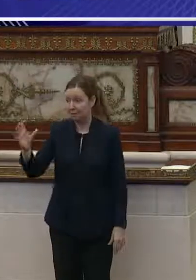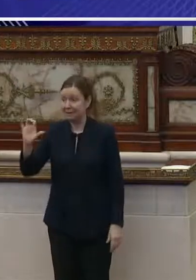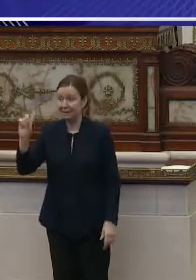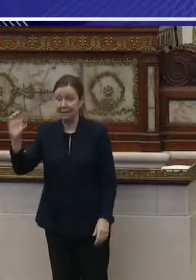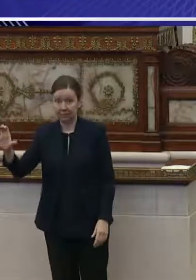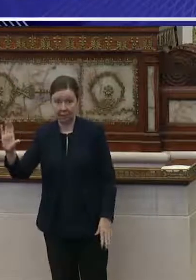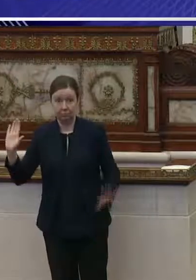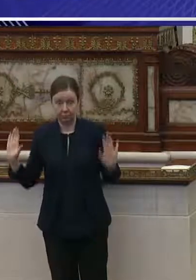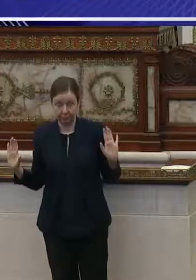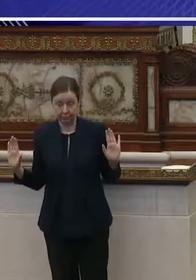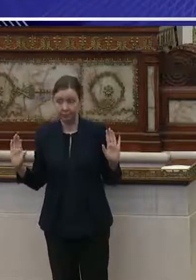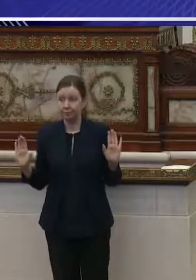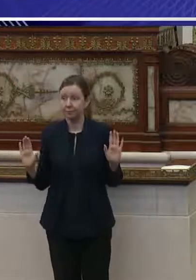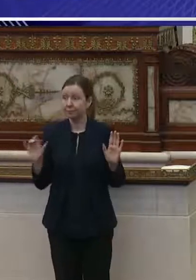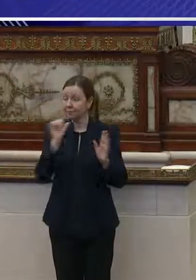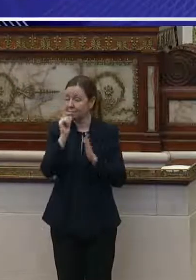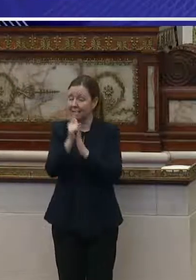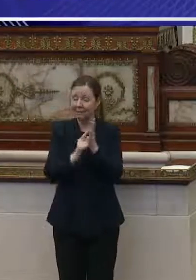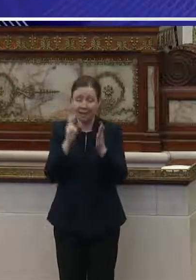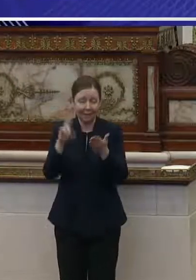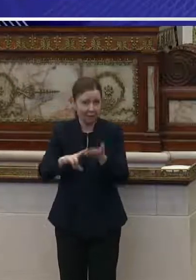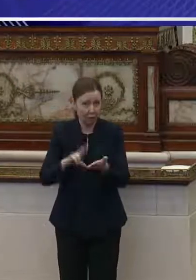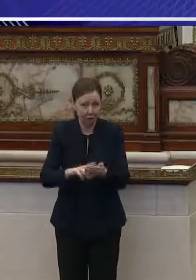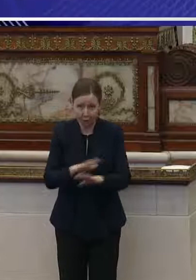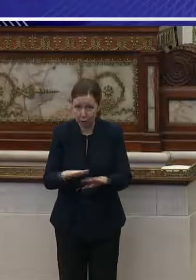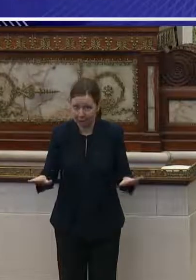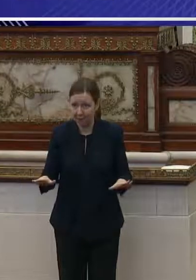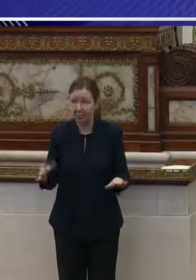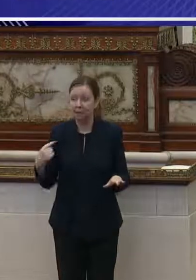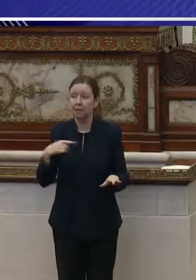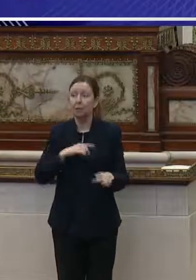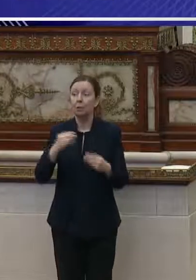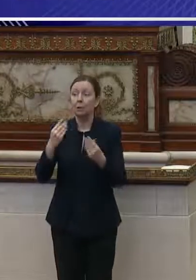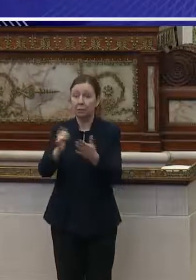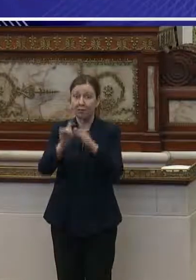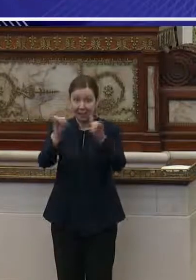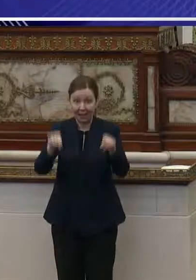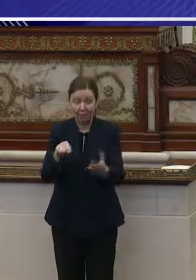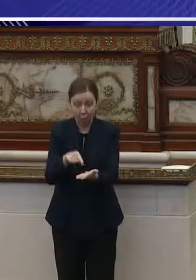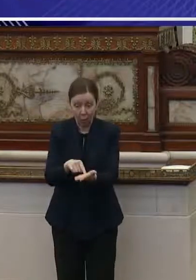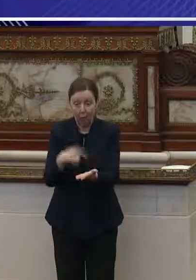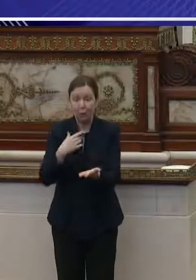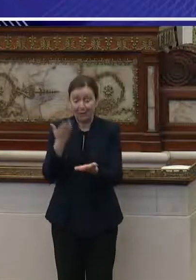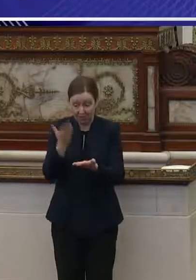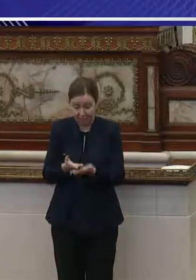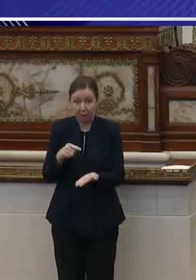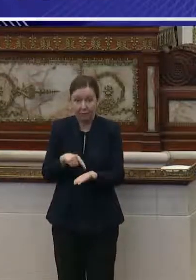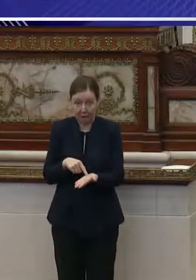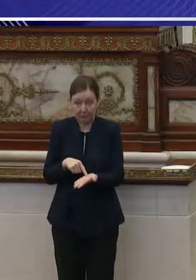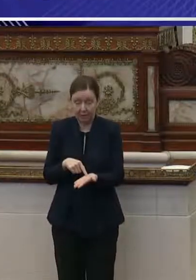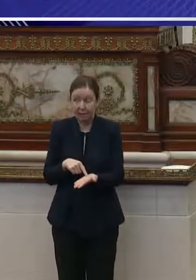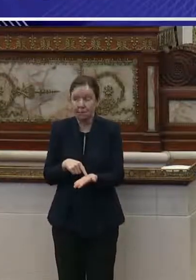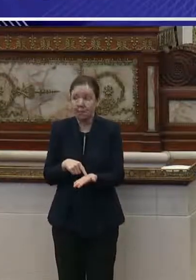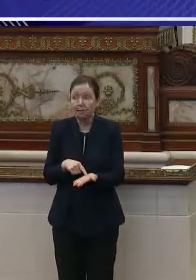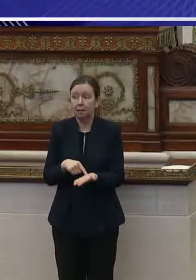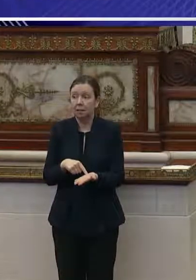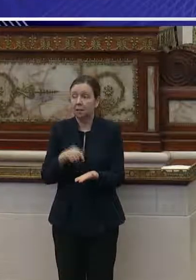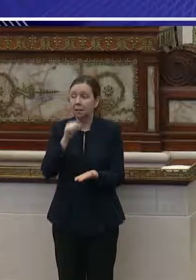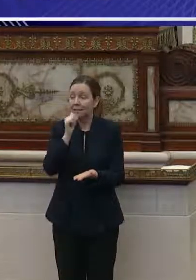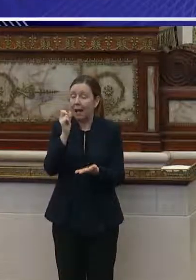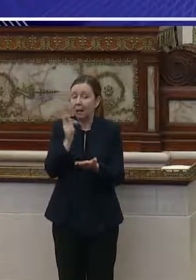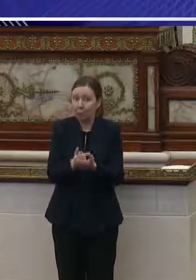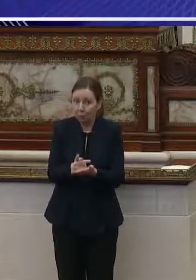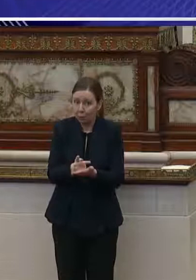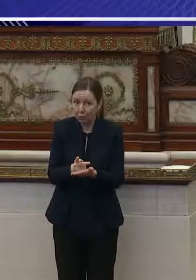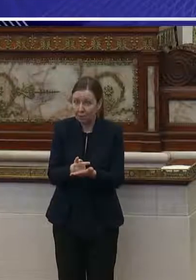not it's not a legal contract, but we provide that form. We then verify that. And so they're not going to get approved to